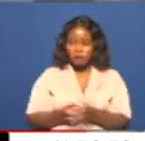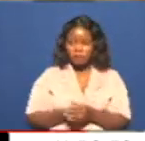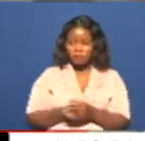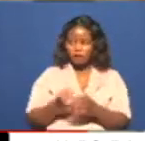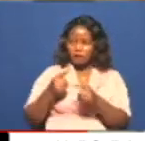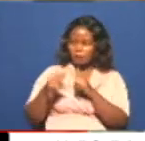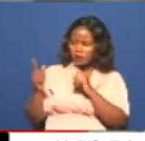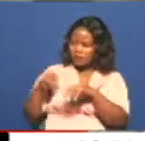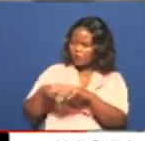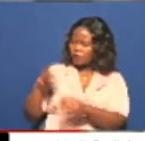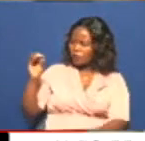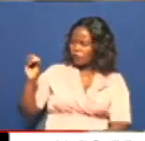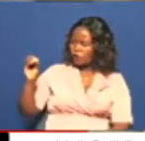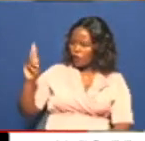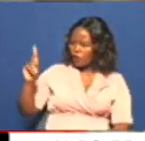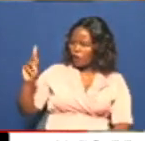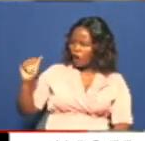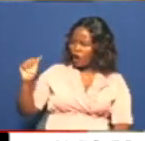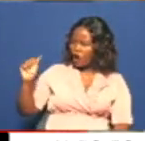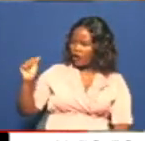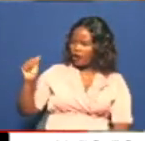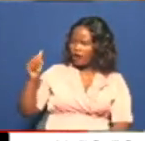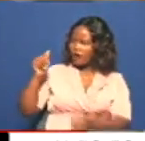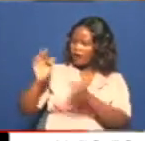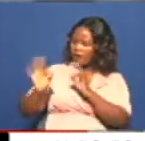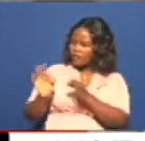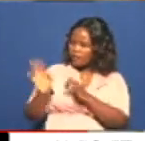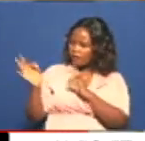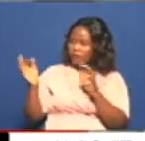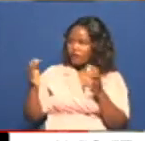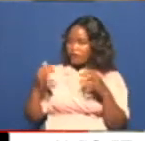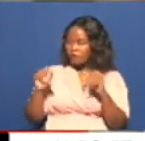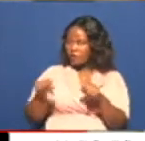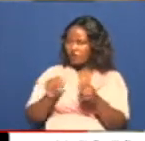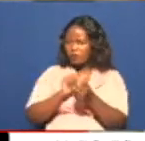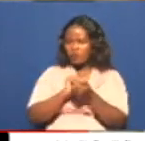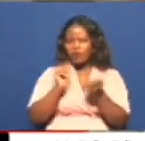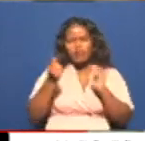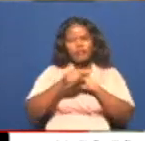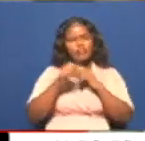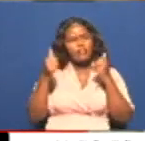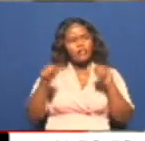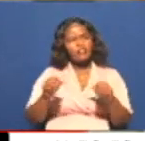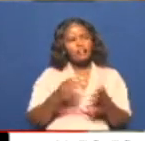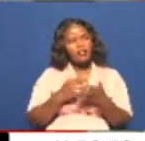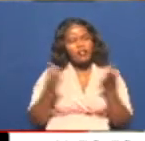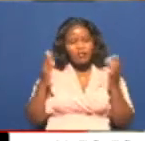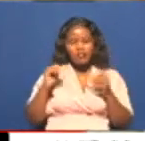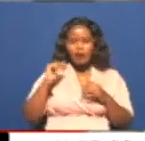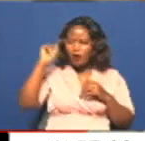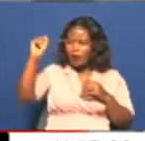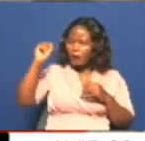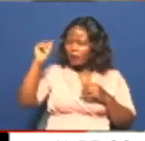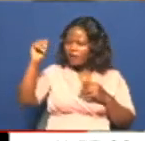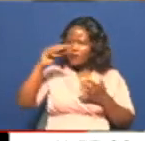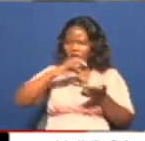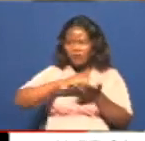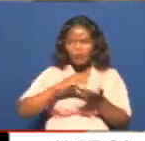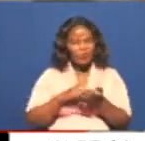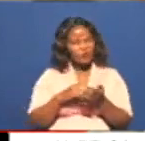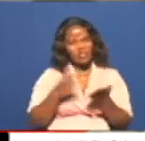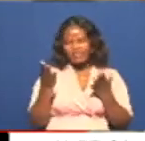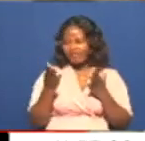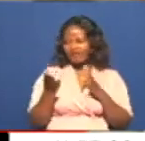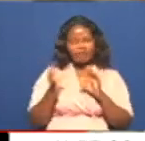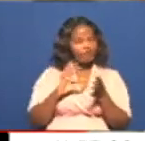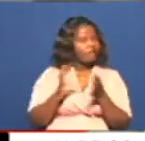and whether they stand as a chance to change anything in the political situation, it is highly unlikely, because as